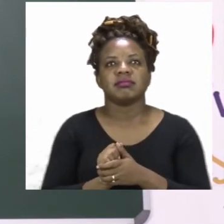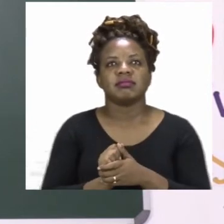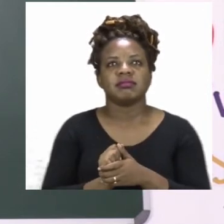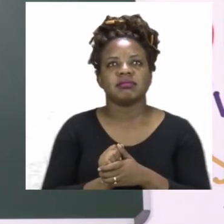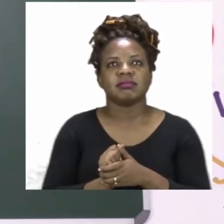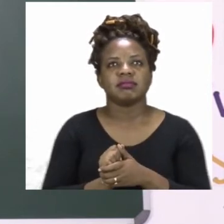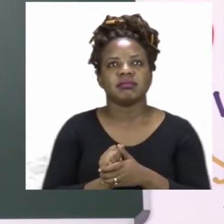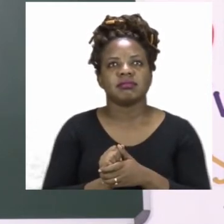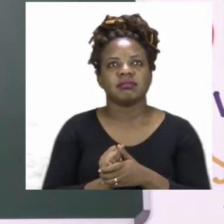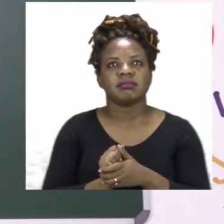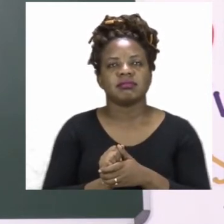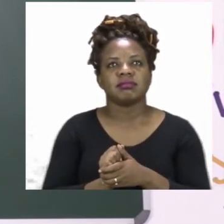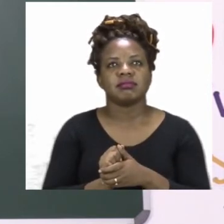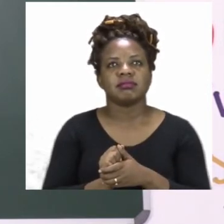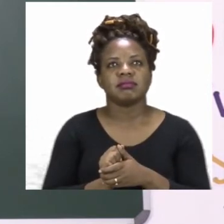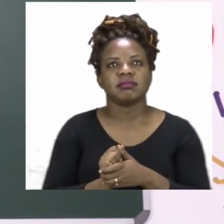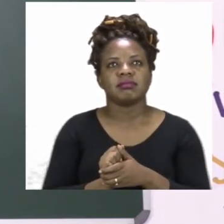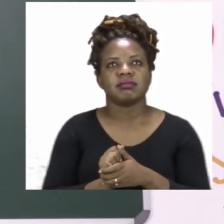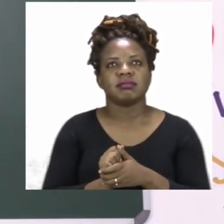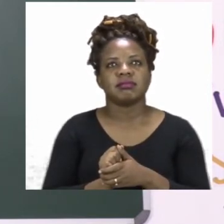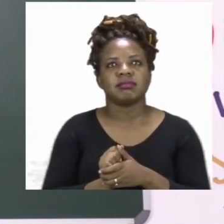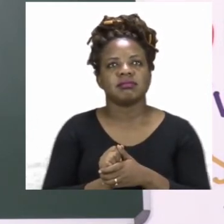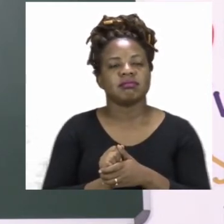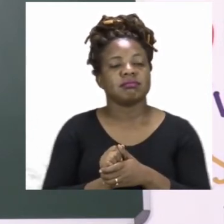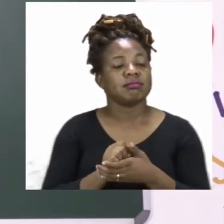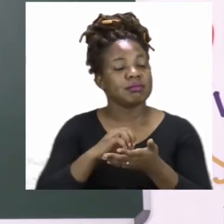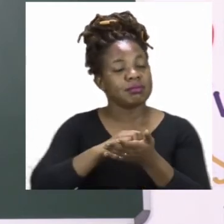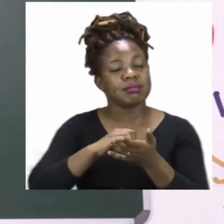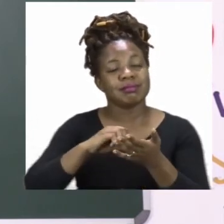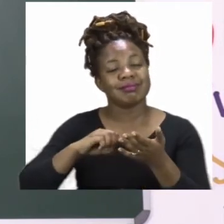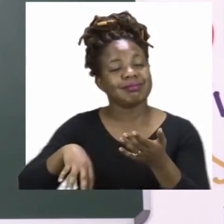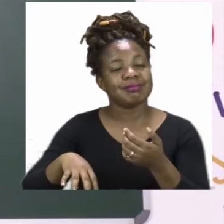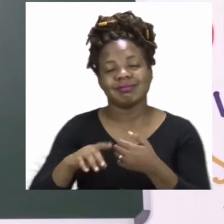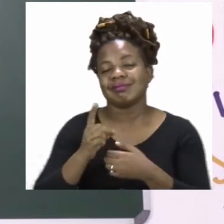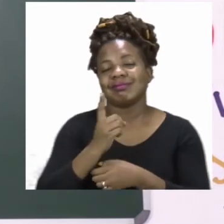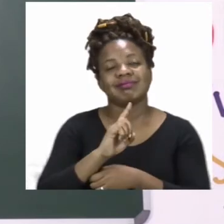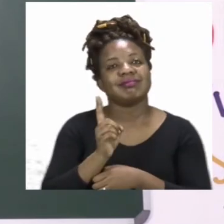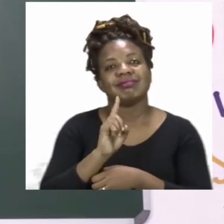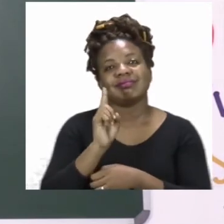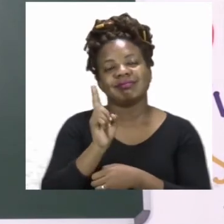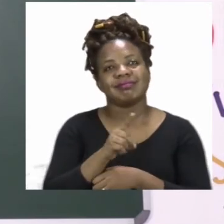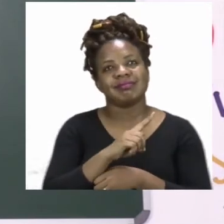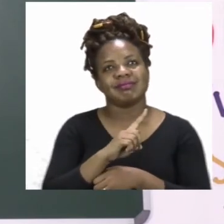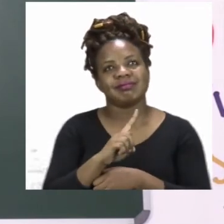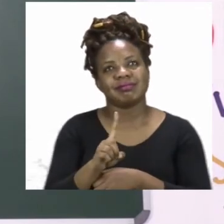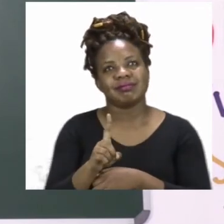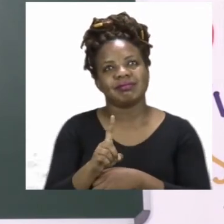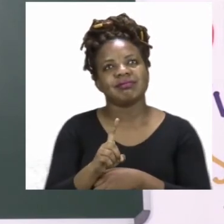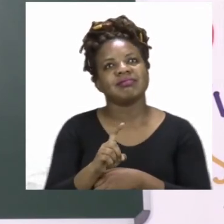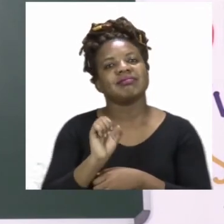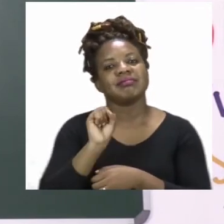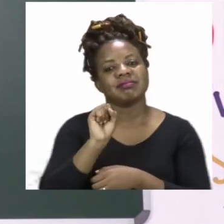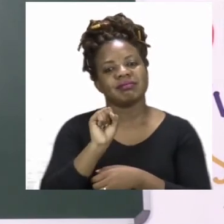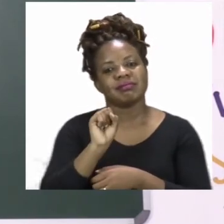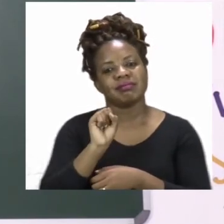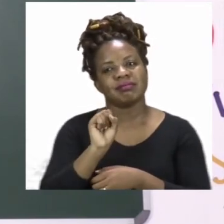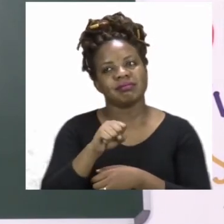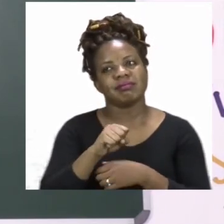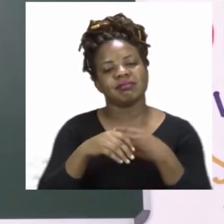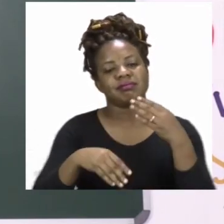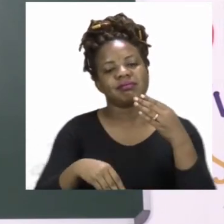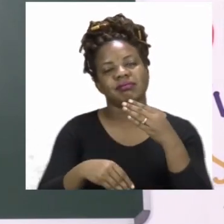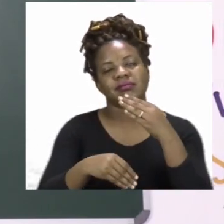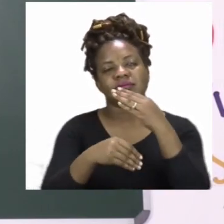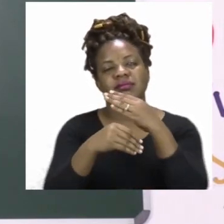we subtracted, oh no, my dear children, we need to add more so that we